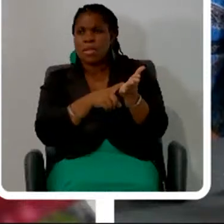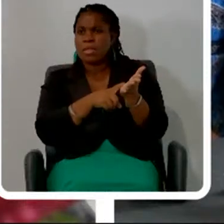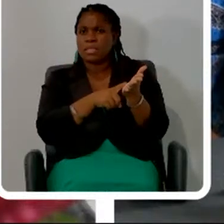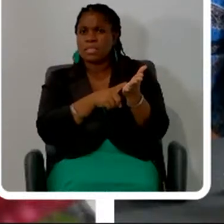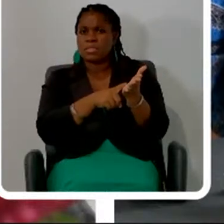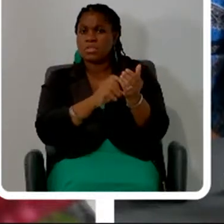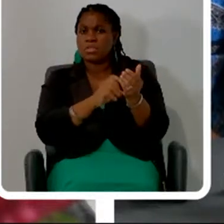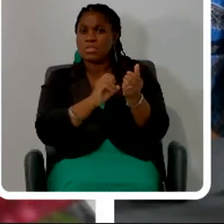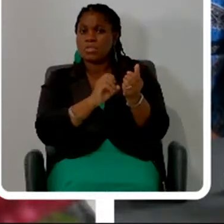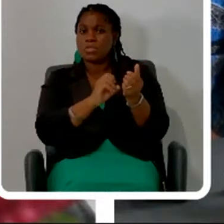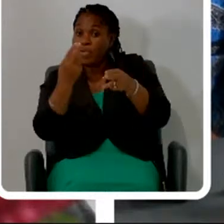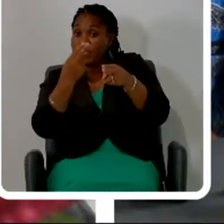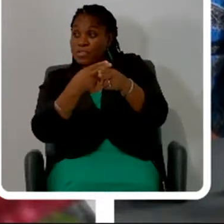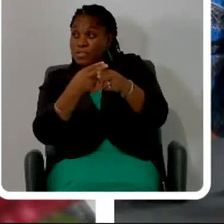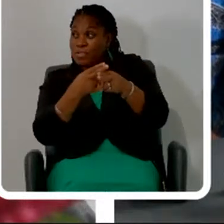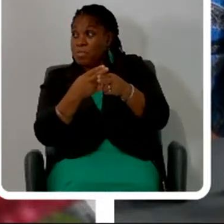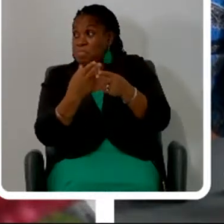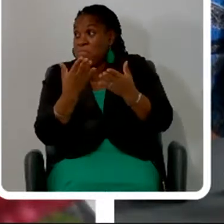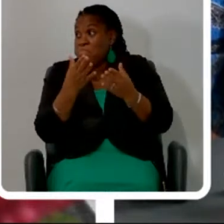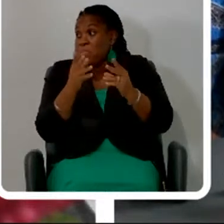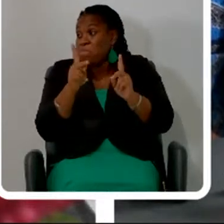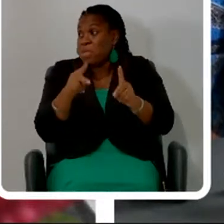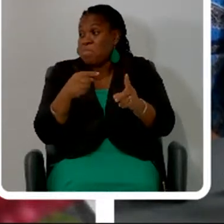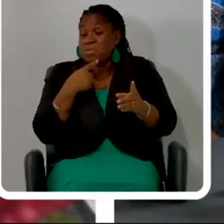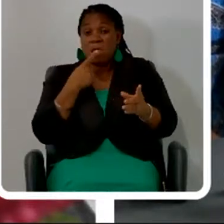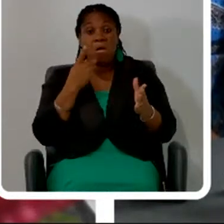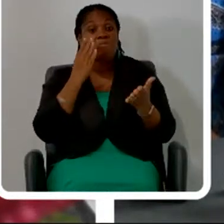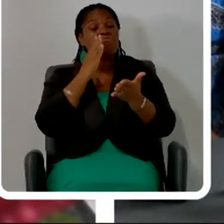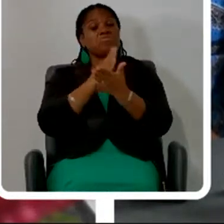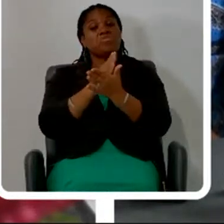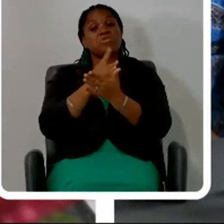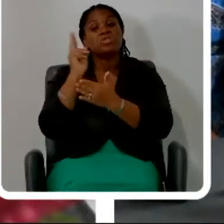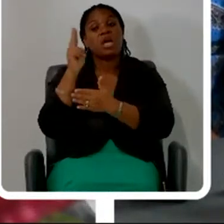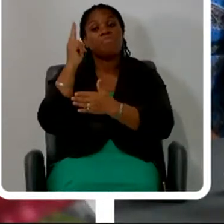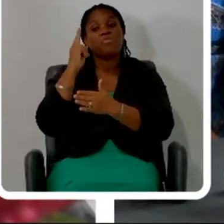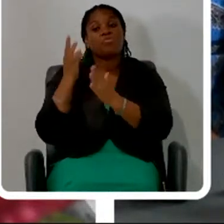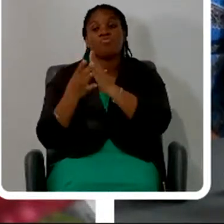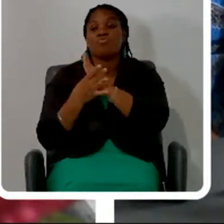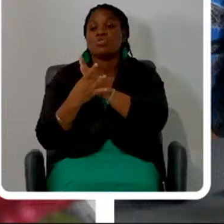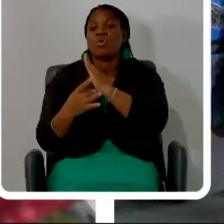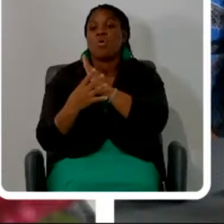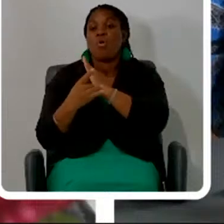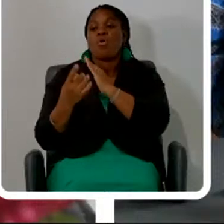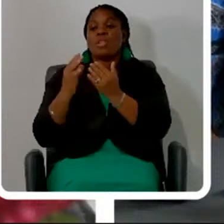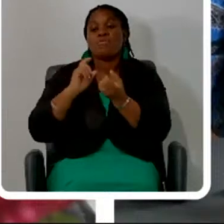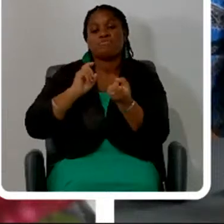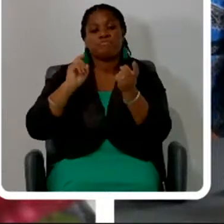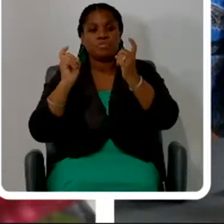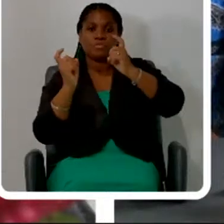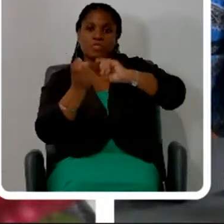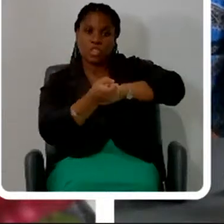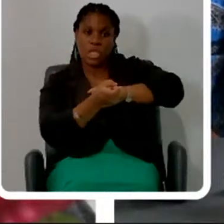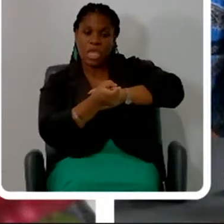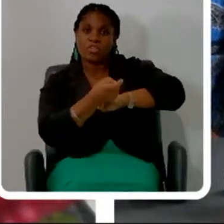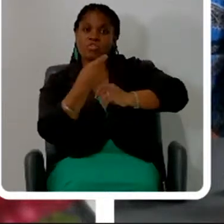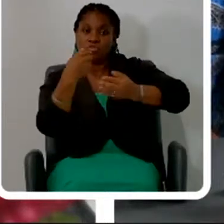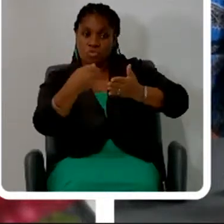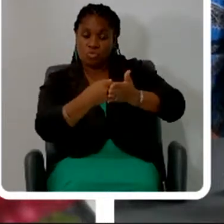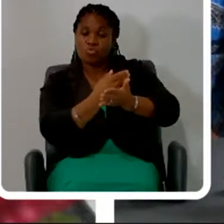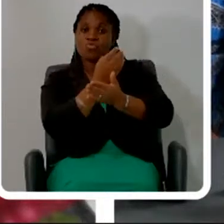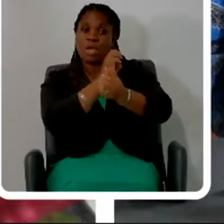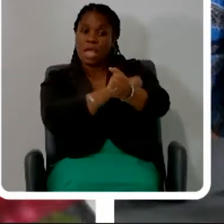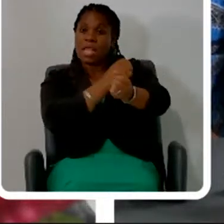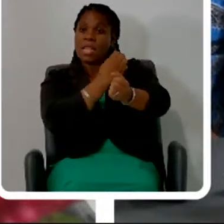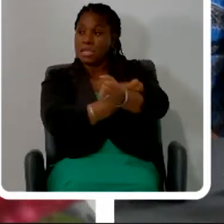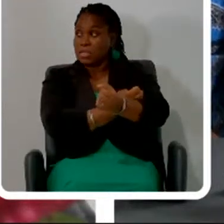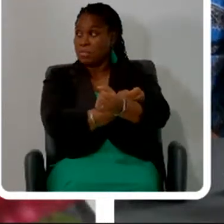in short order, the UK would say, well, we're not using fossil fuel anymore. We have now converted to modular nuclear energy